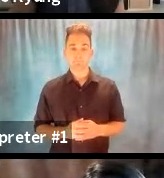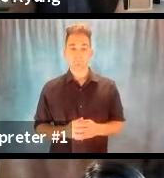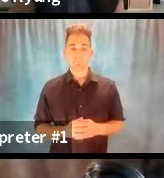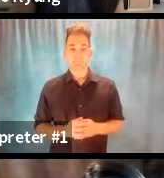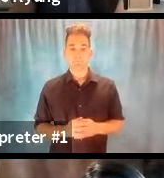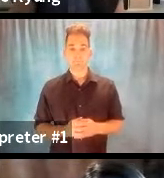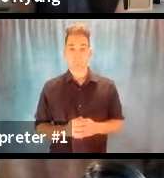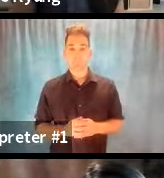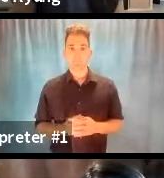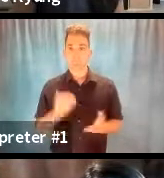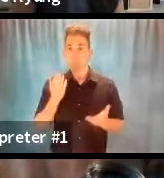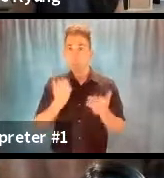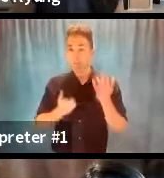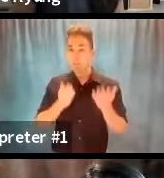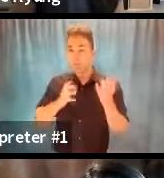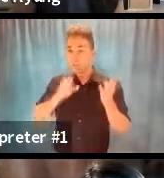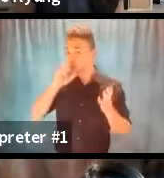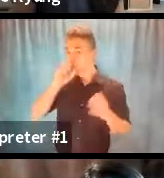May need to unmute.